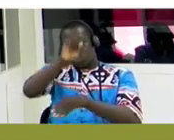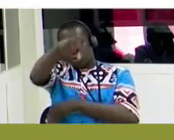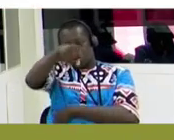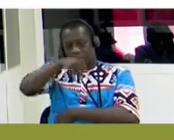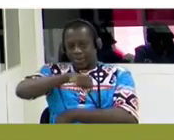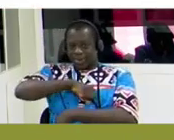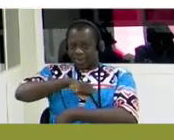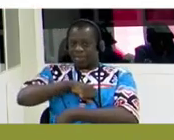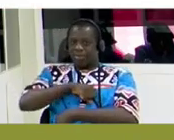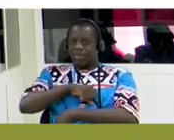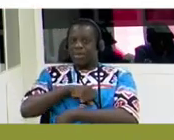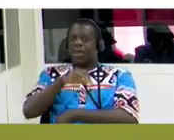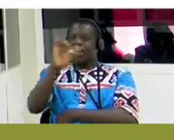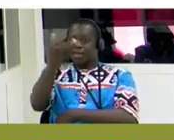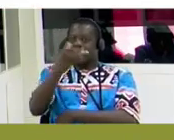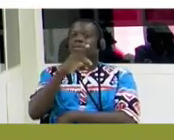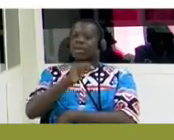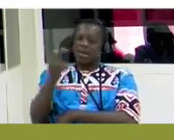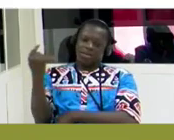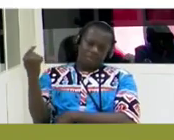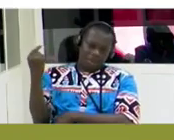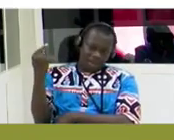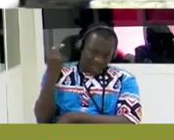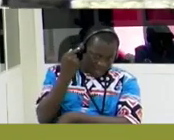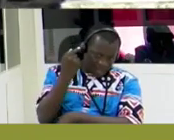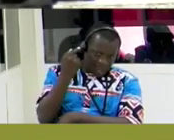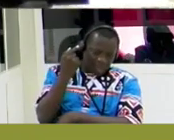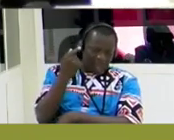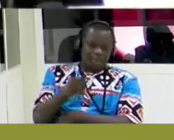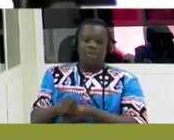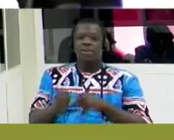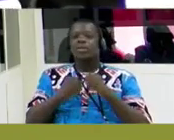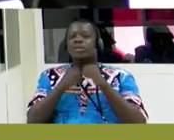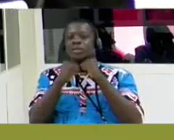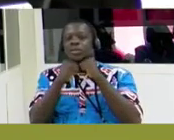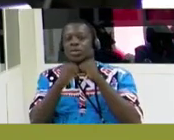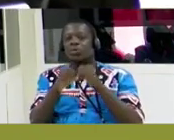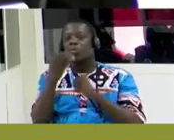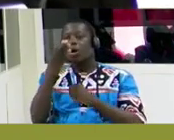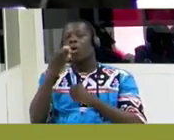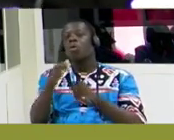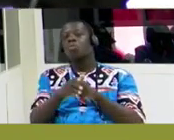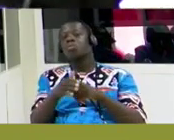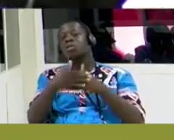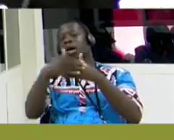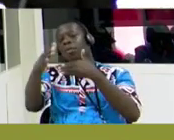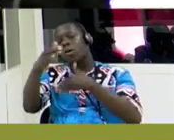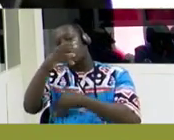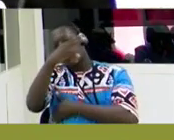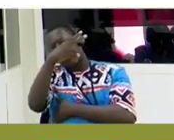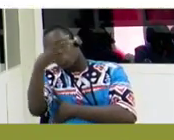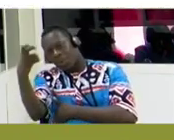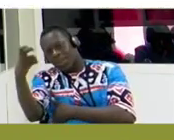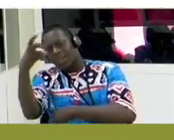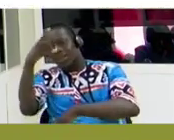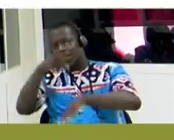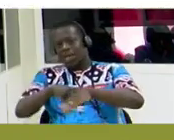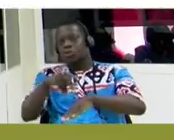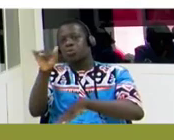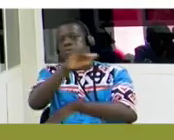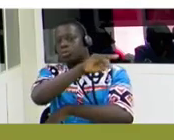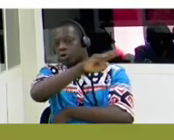I heard him saying that. Myself, I heard him saying almost 20 times, which I categorically